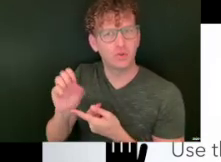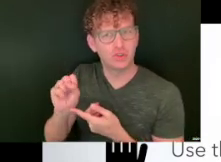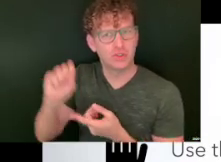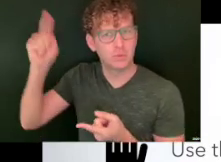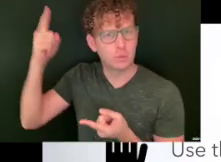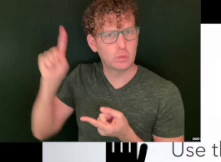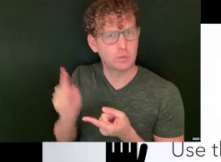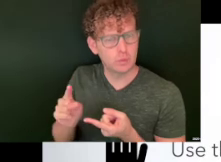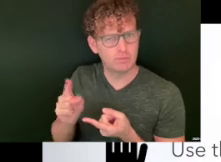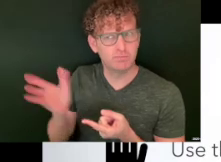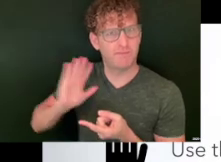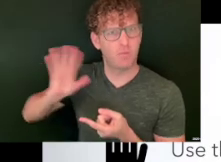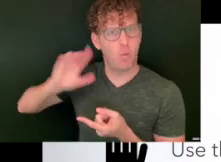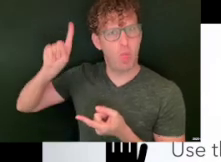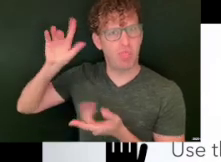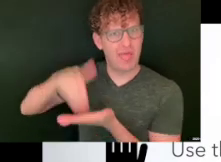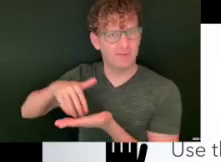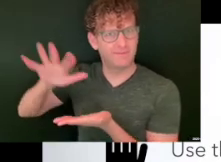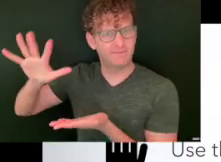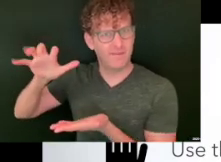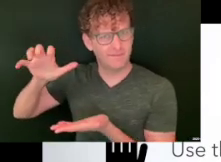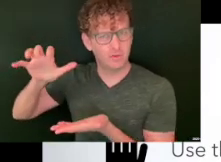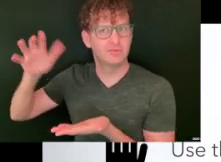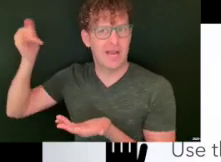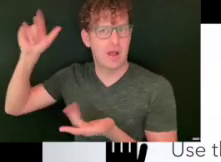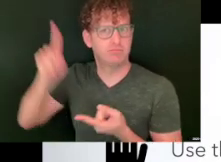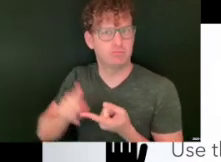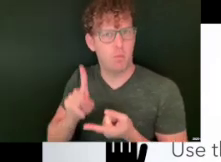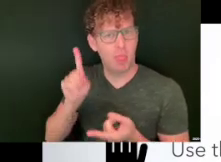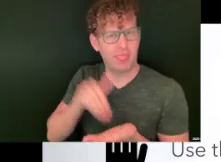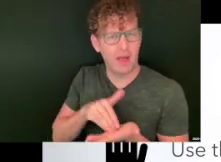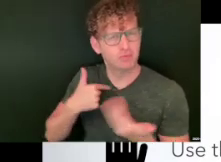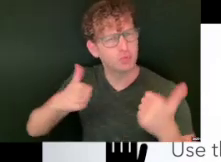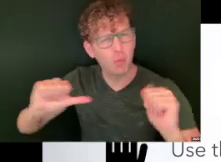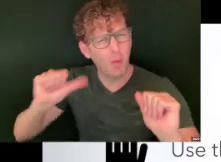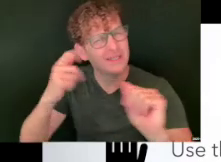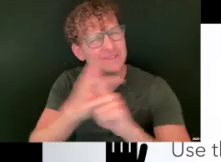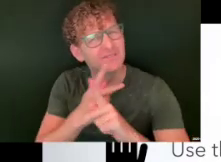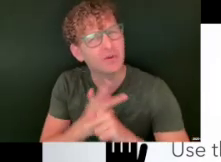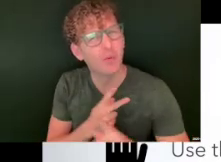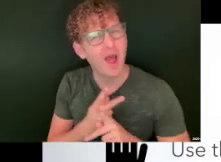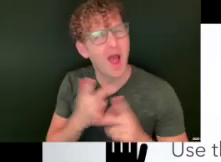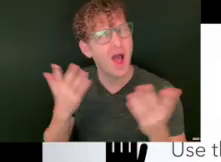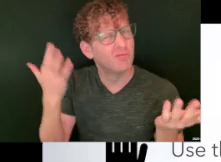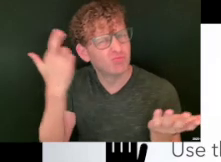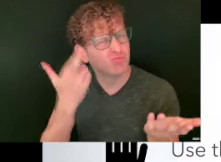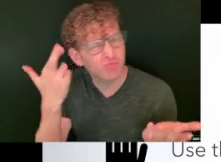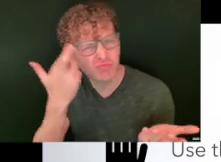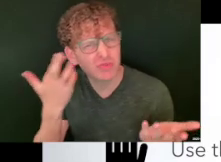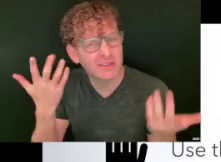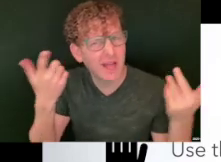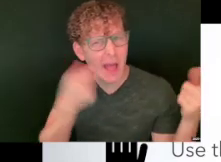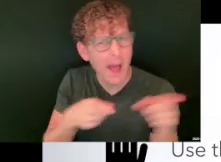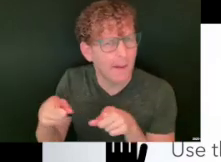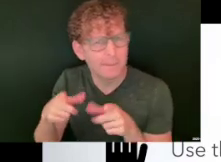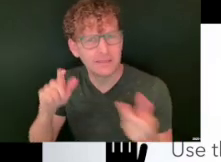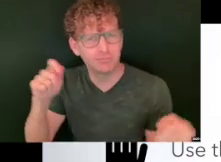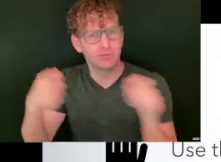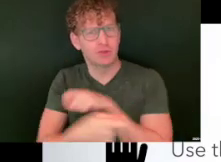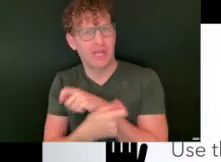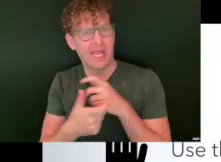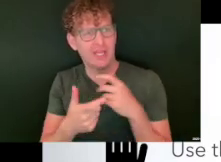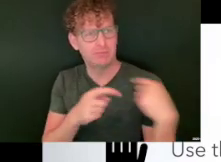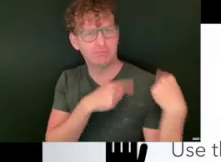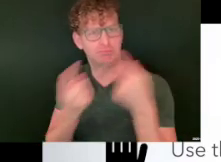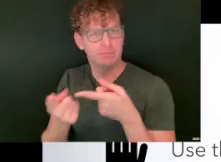Sacramento, do you know who the local CBOs for that extra 500 are going to be? Because I definitely want to make sure that some